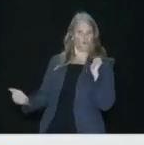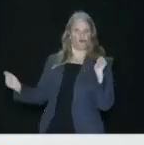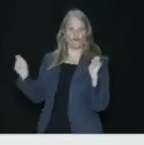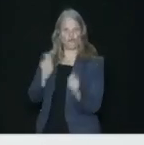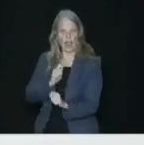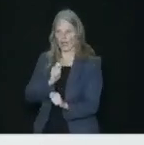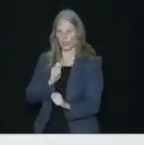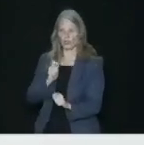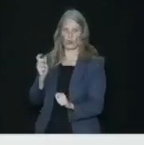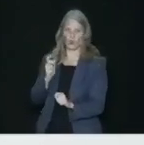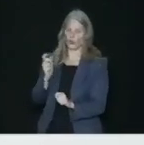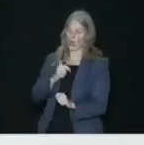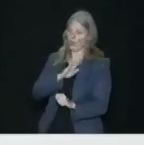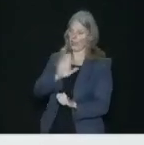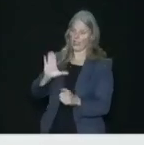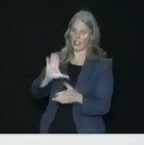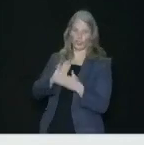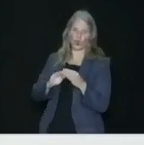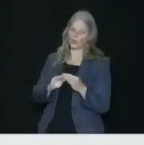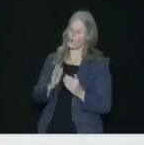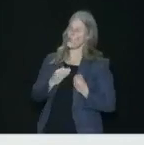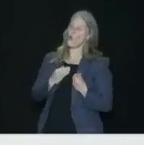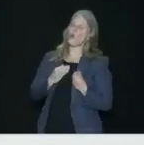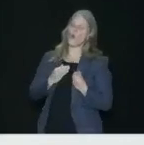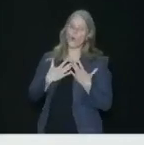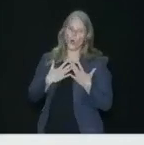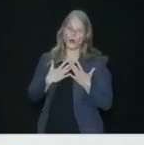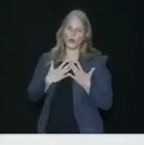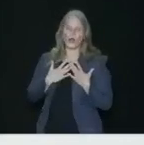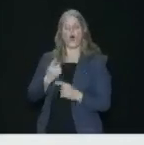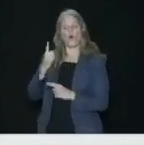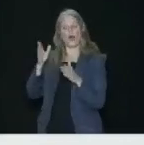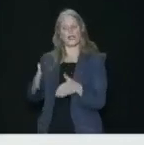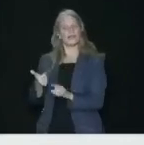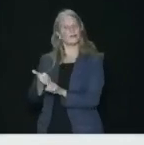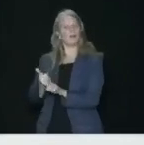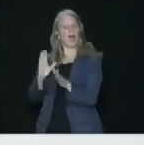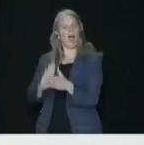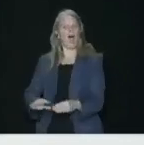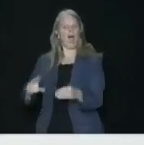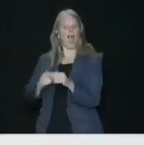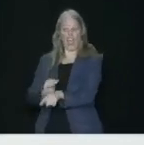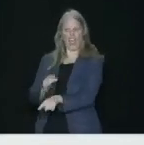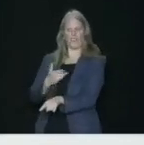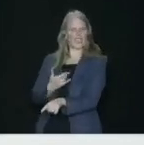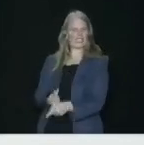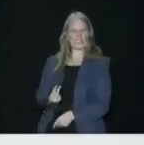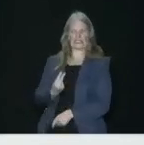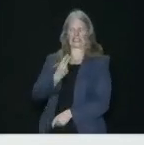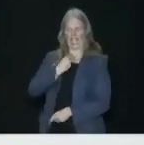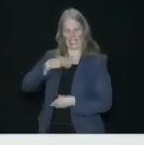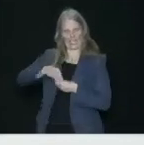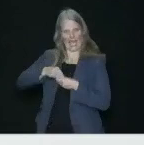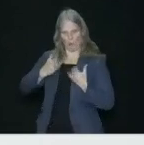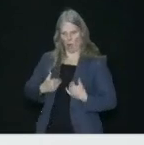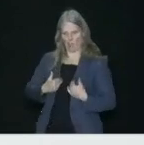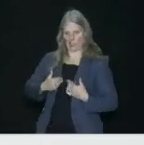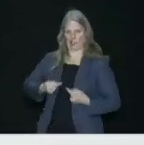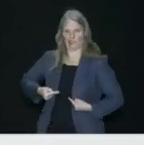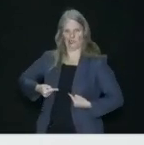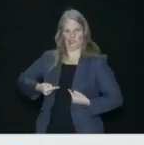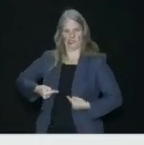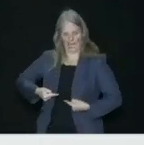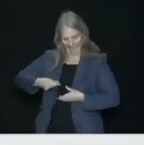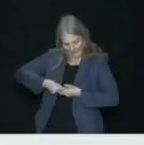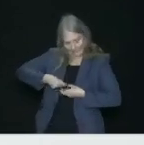stories were heartbreaking. One individual reported feeling trapped in their own body.